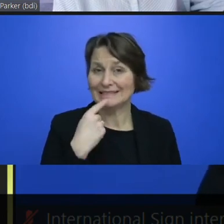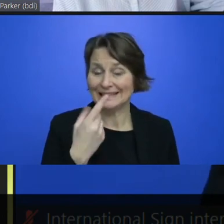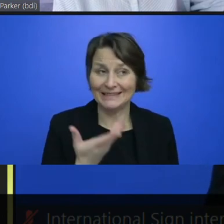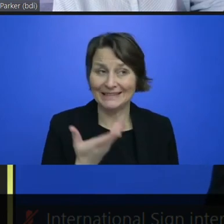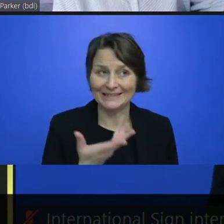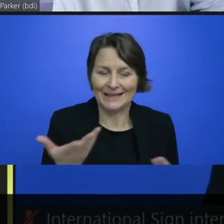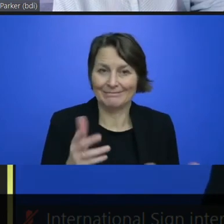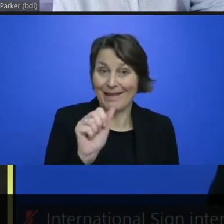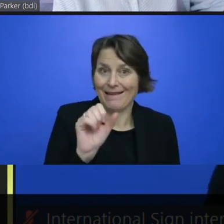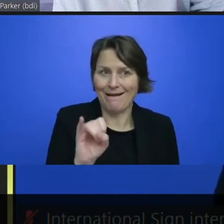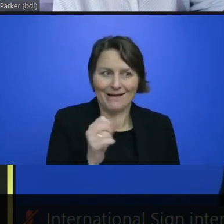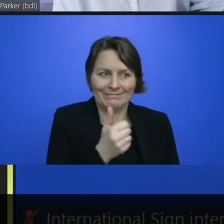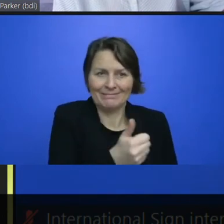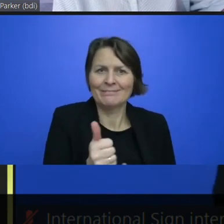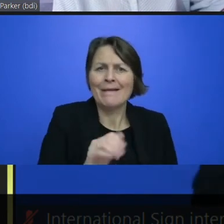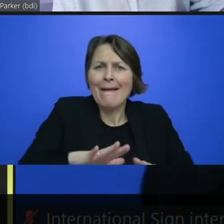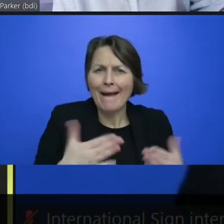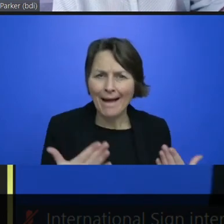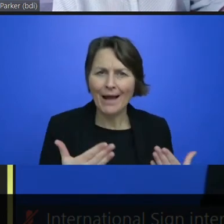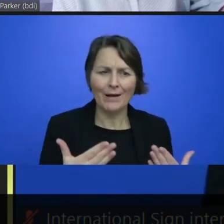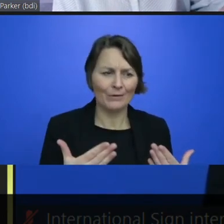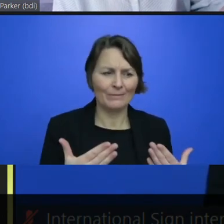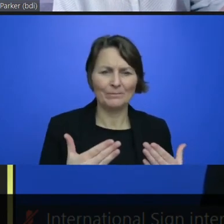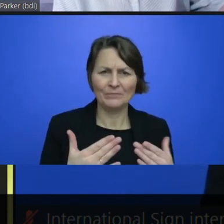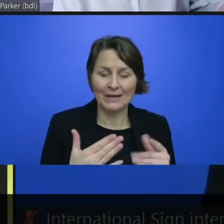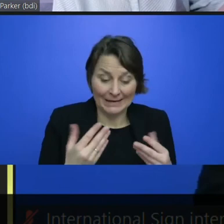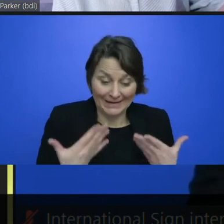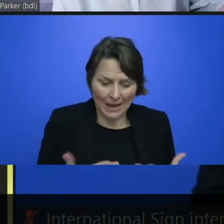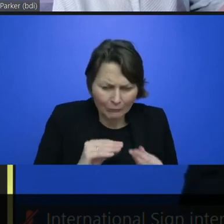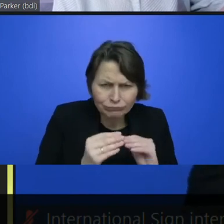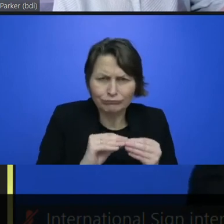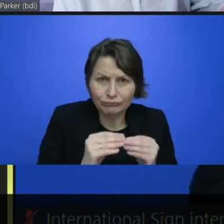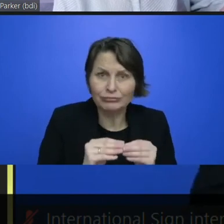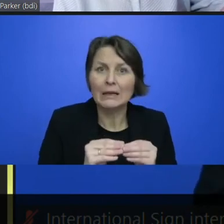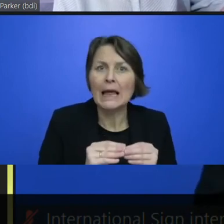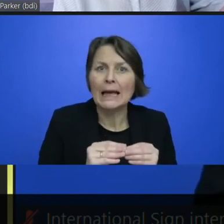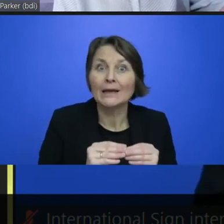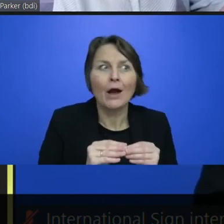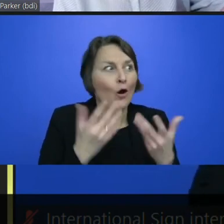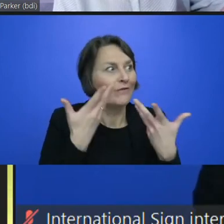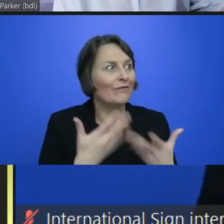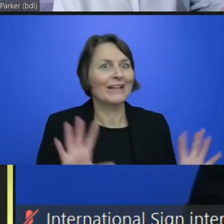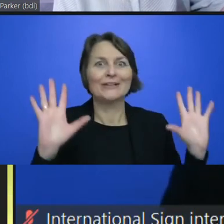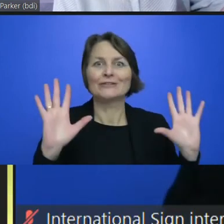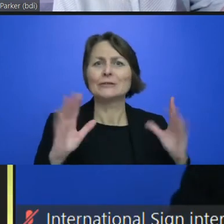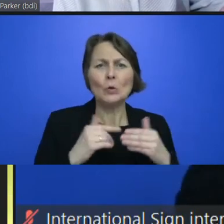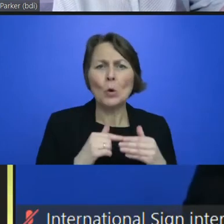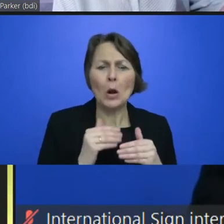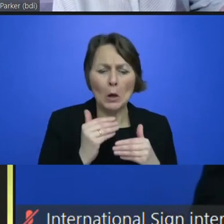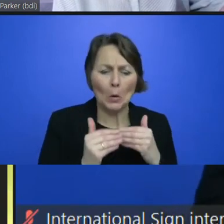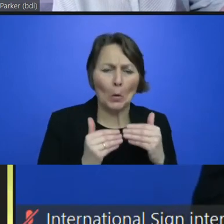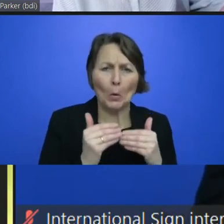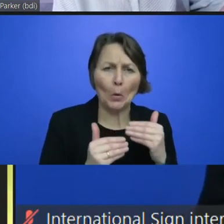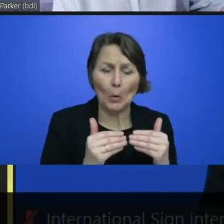The development and deployment of AI are still in their early stages, and so now is the time, as Susan said, to spread the